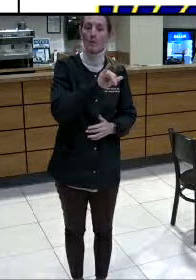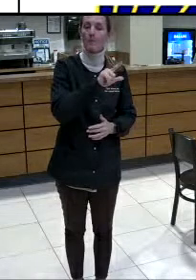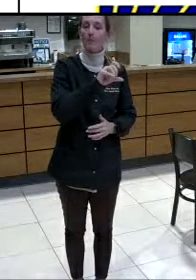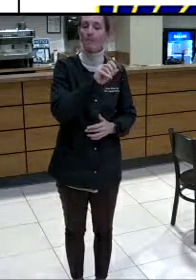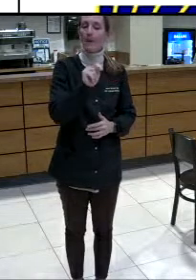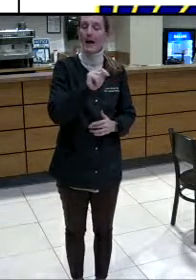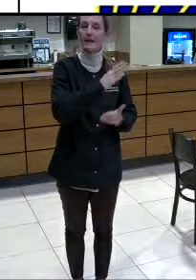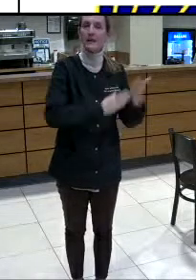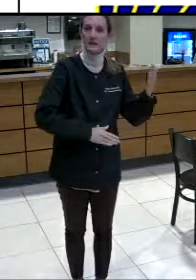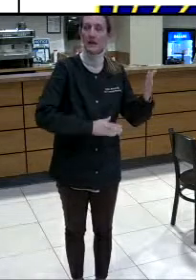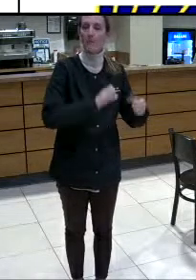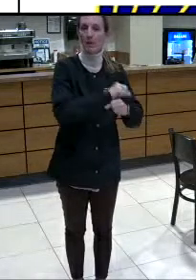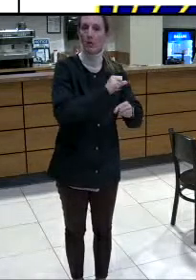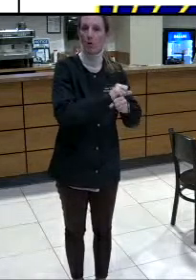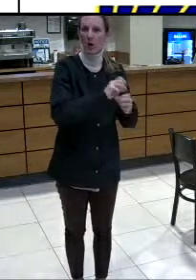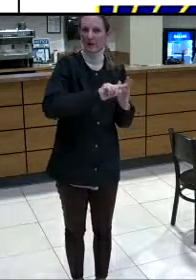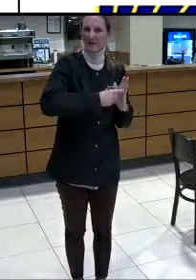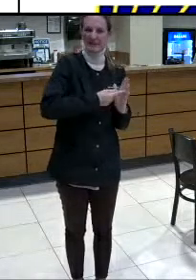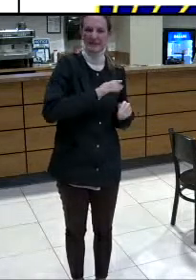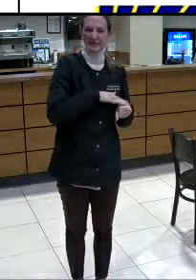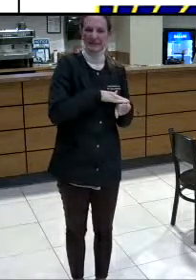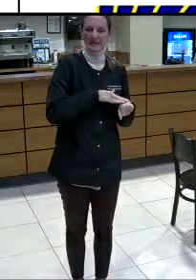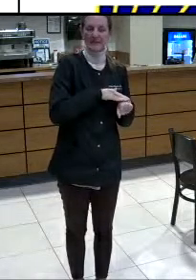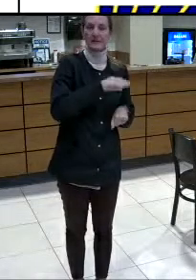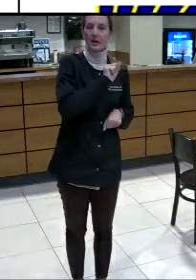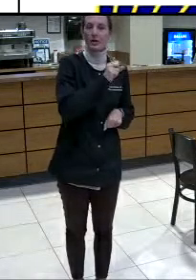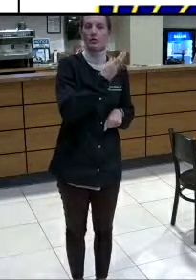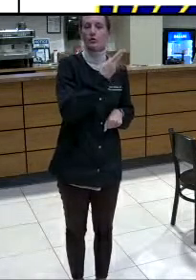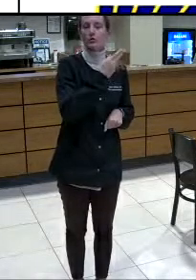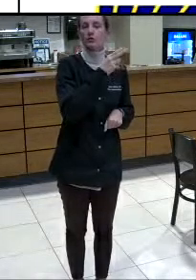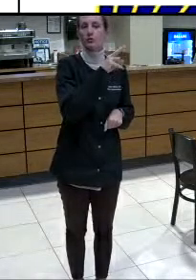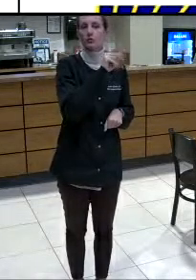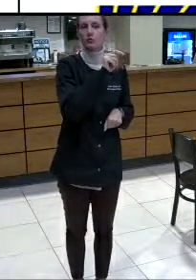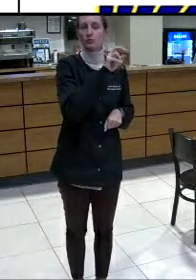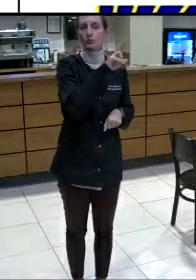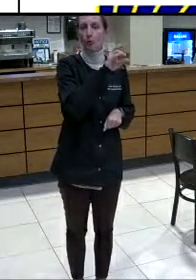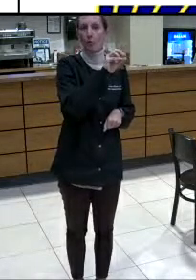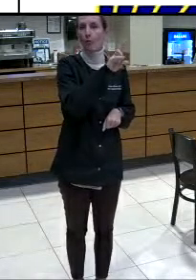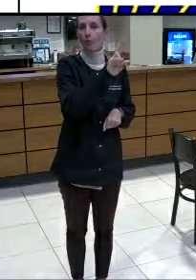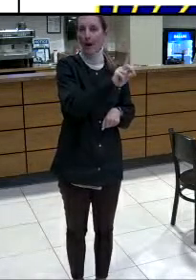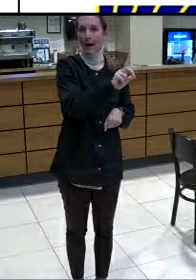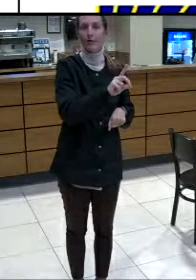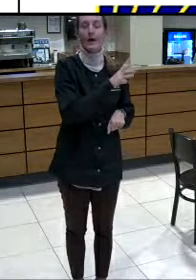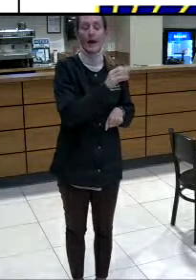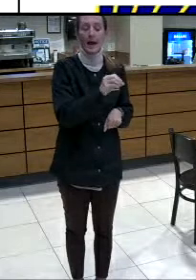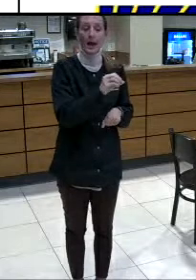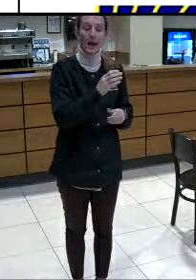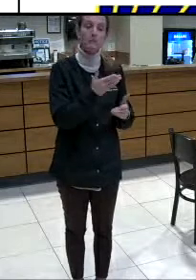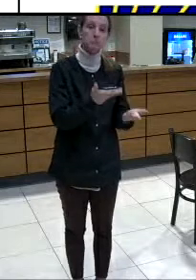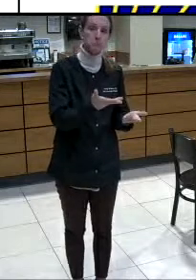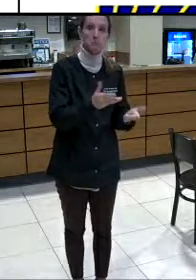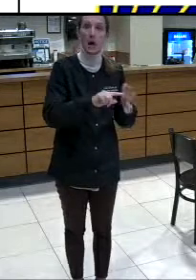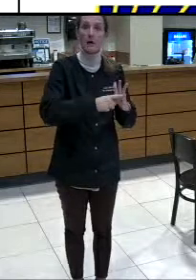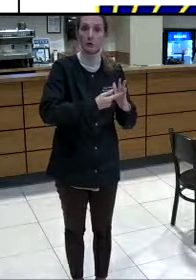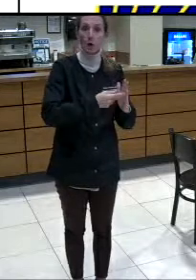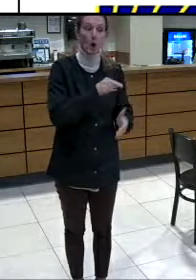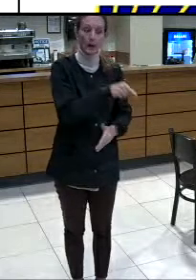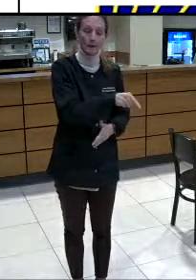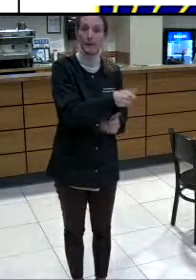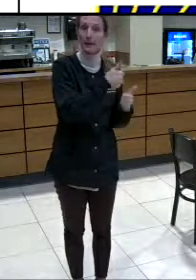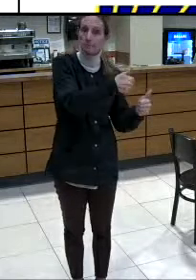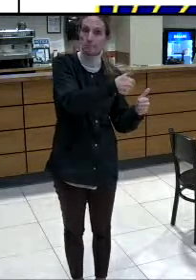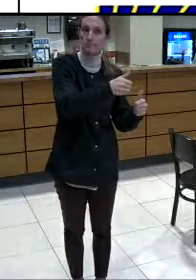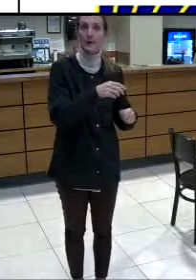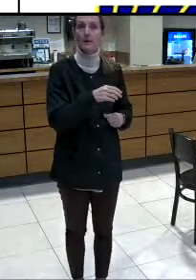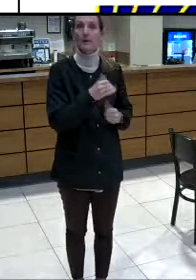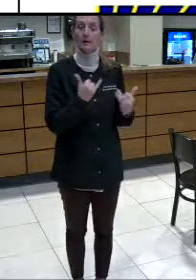some work at Stroud Elementary School with the 4th and 5th graders. The teachers, that is, it was received. The buy-in there is good. It is going to take